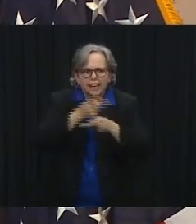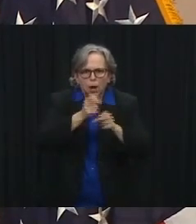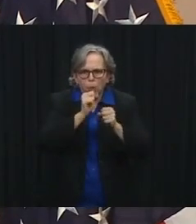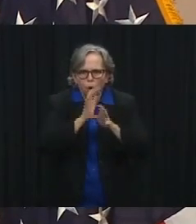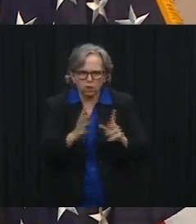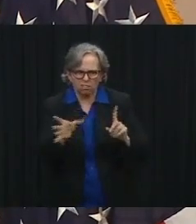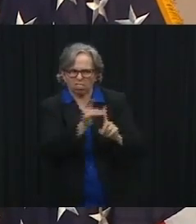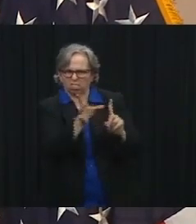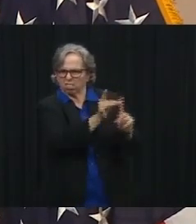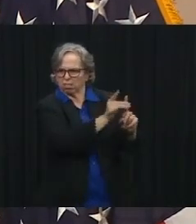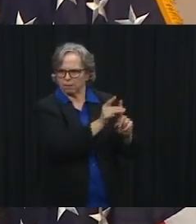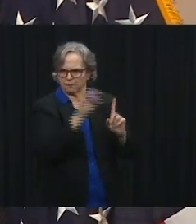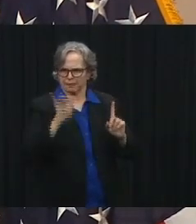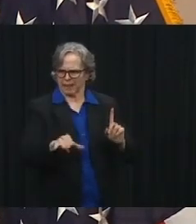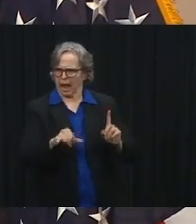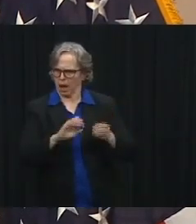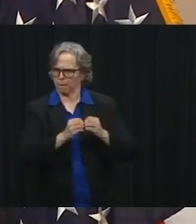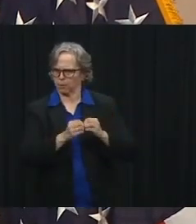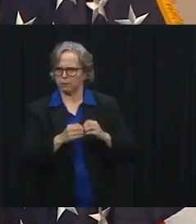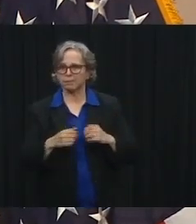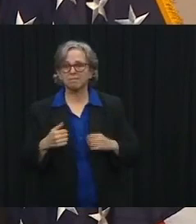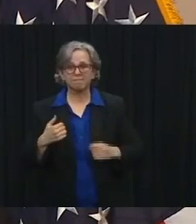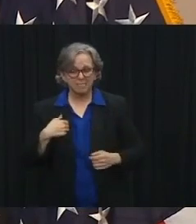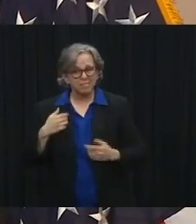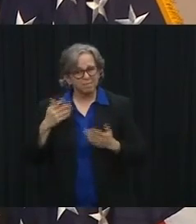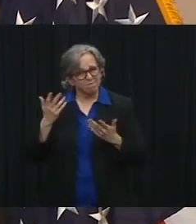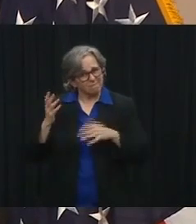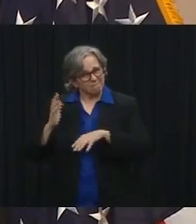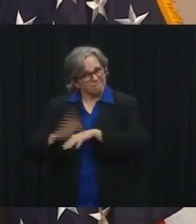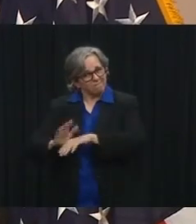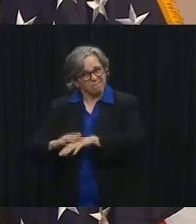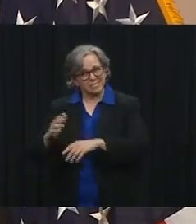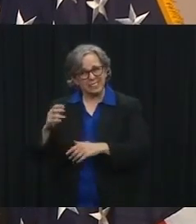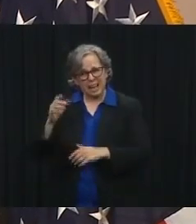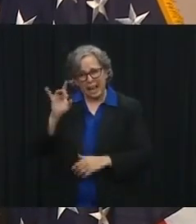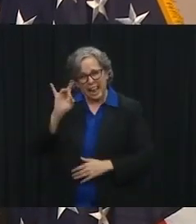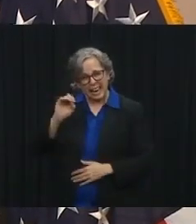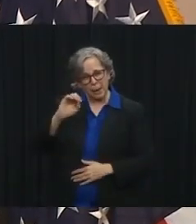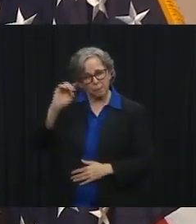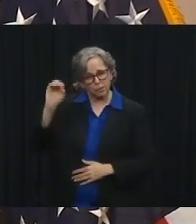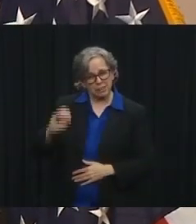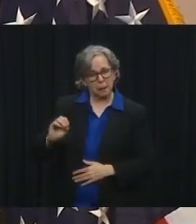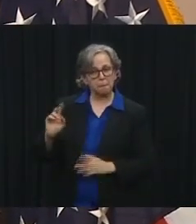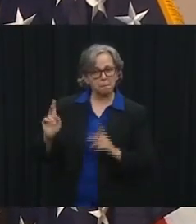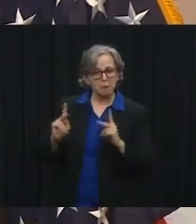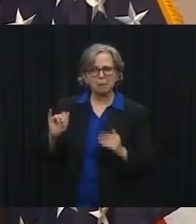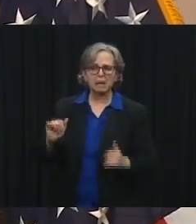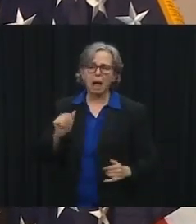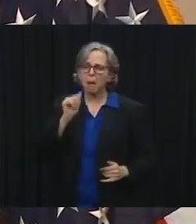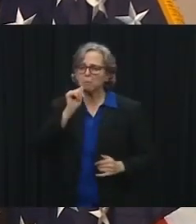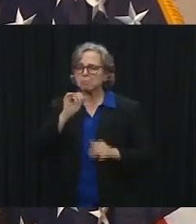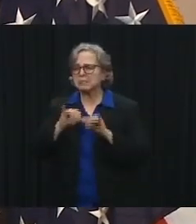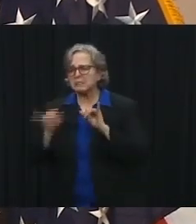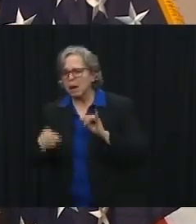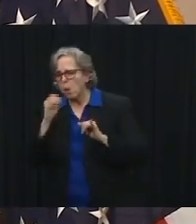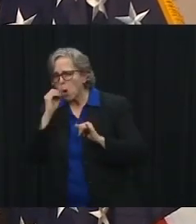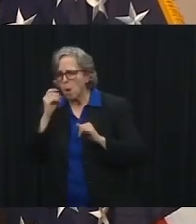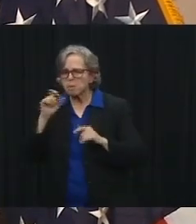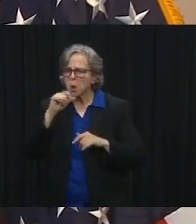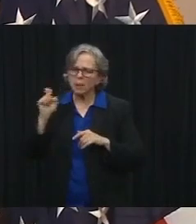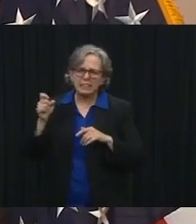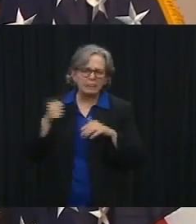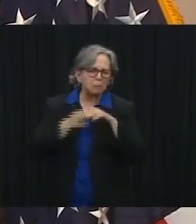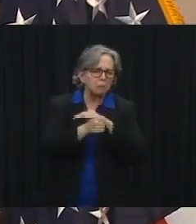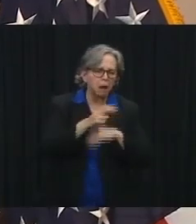all along that about 80% of us will be able to ride this out as an outpatient, but we're seeing a little bit